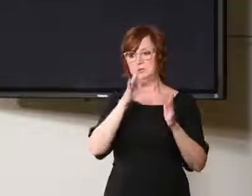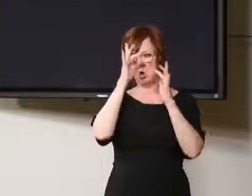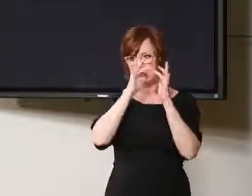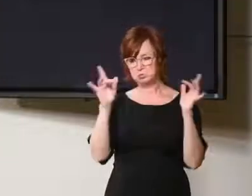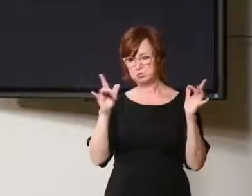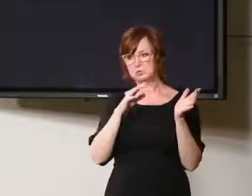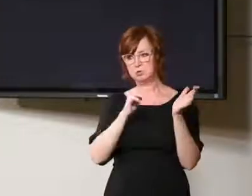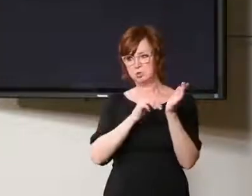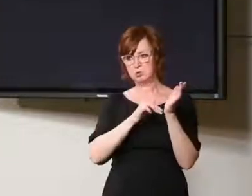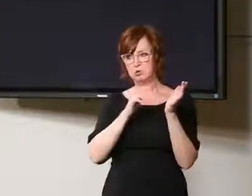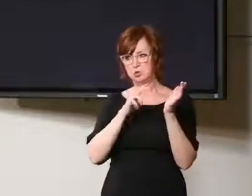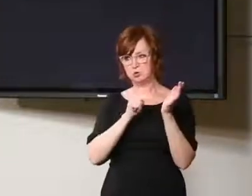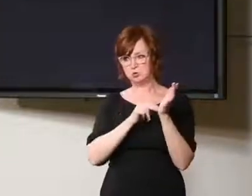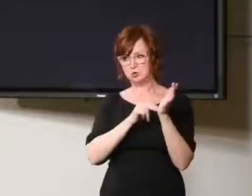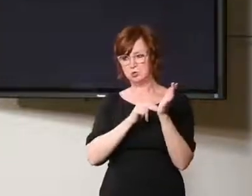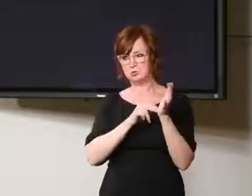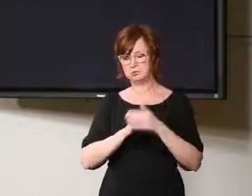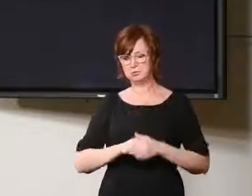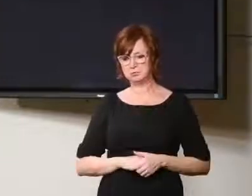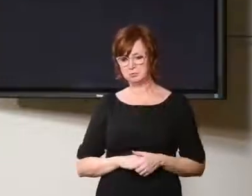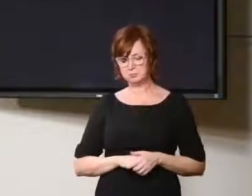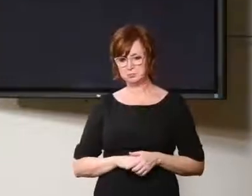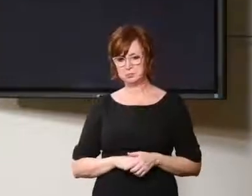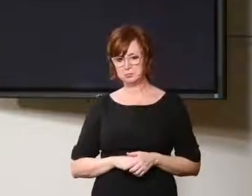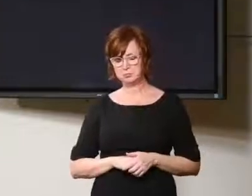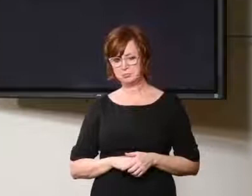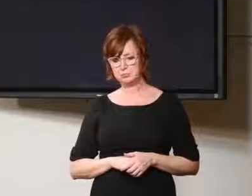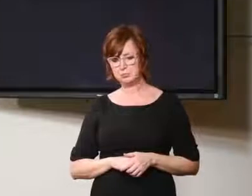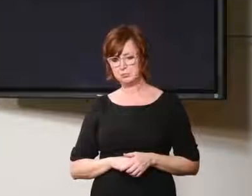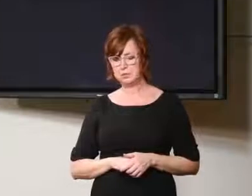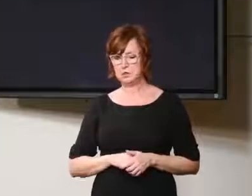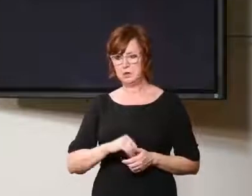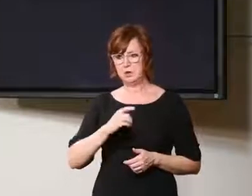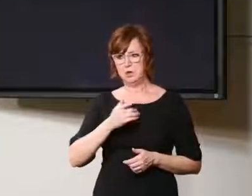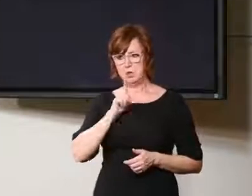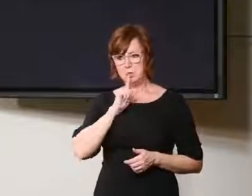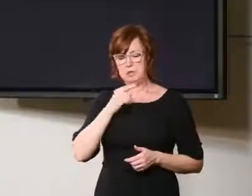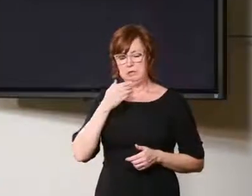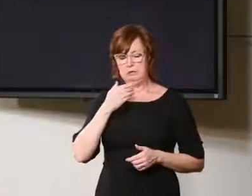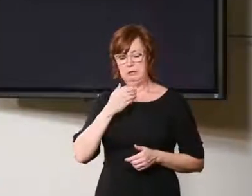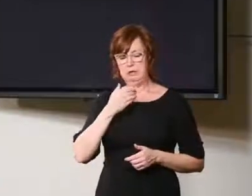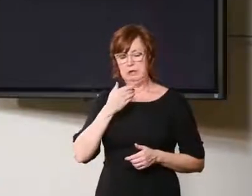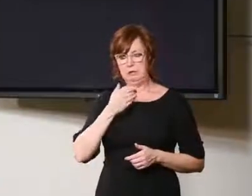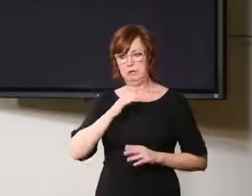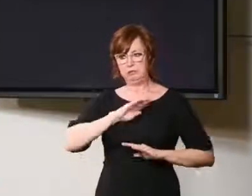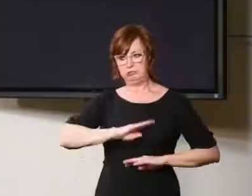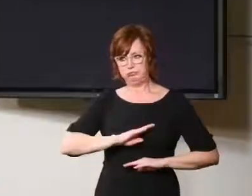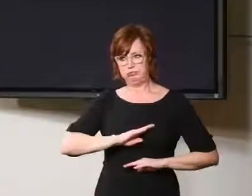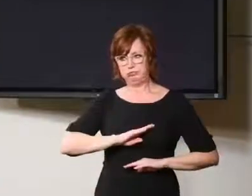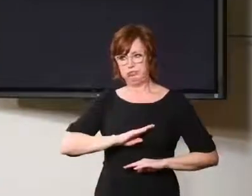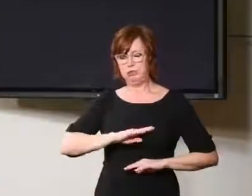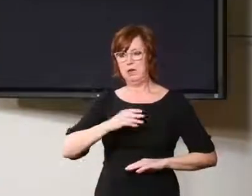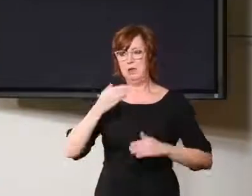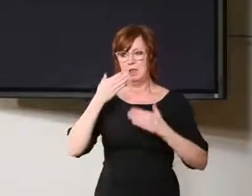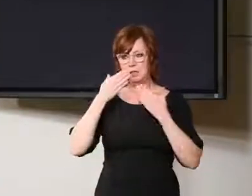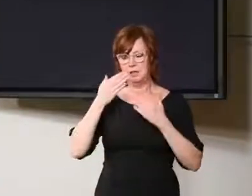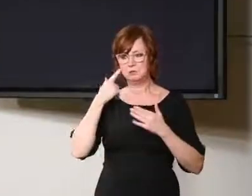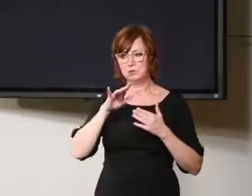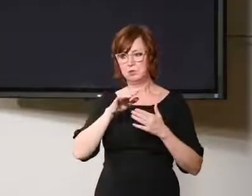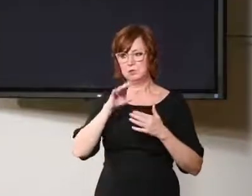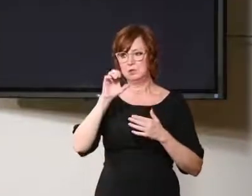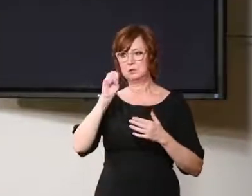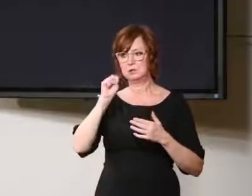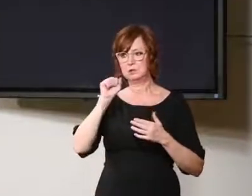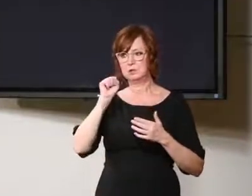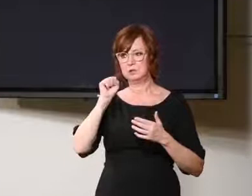that, I am very hopeful and very thankful for what Saskatchewan residents are doing collectively. And I would just